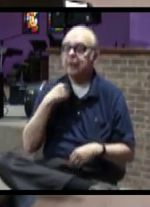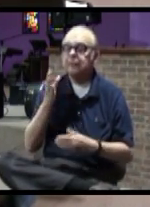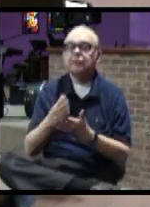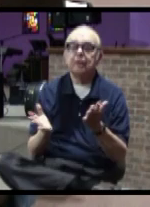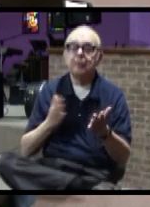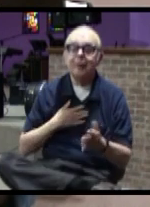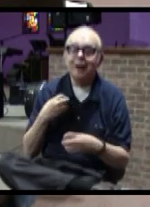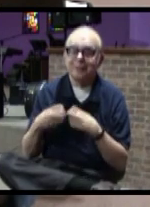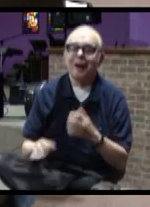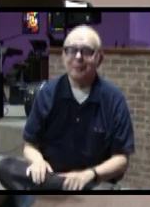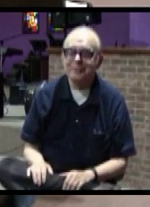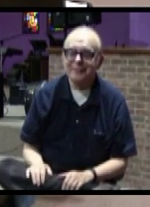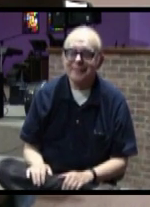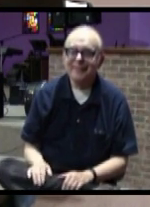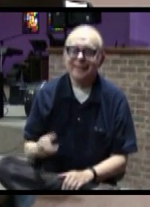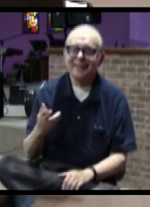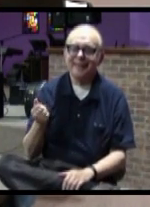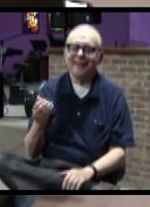mine.